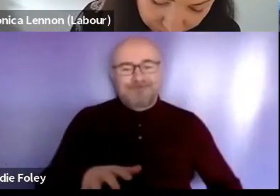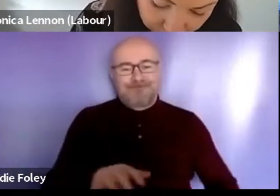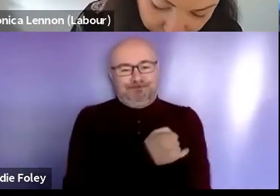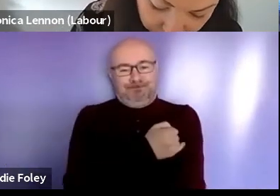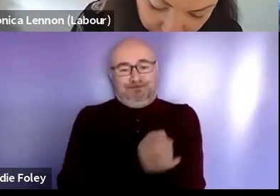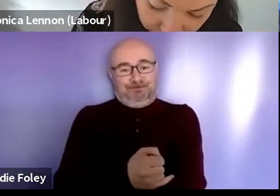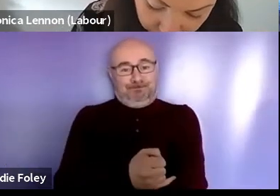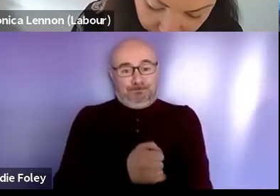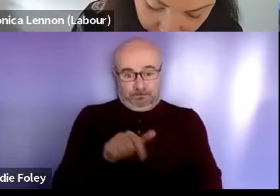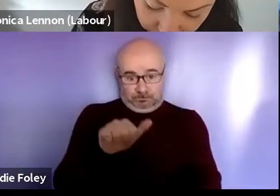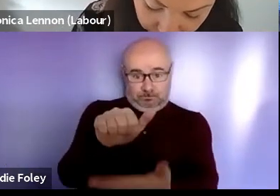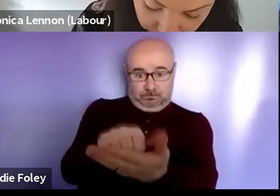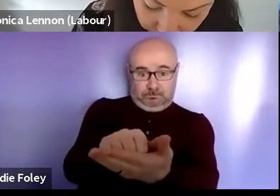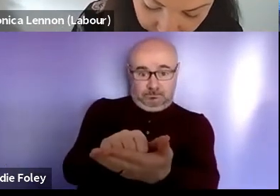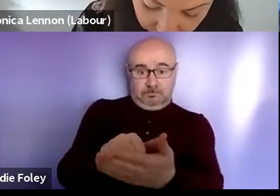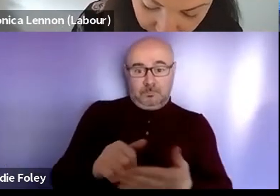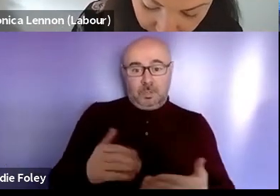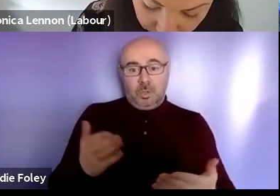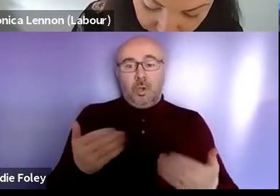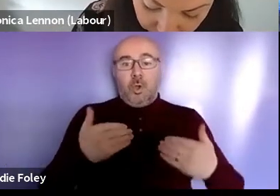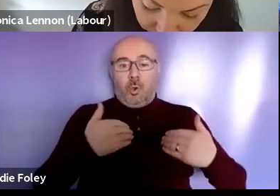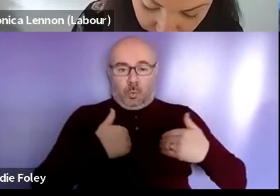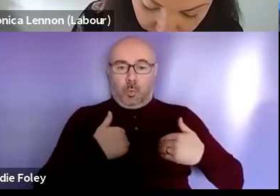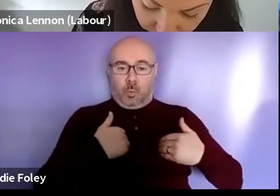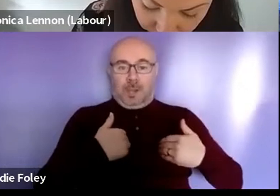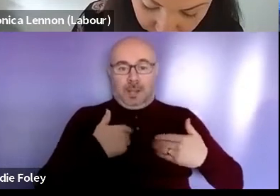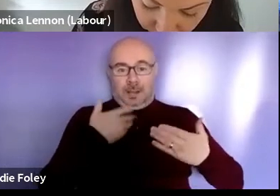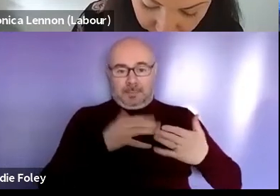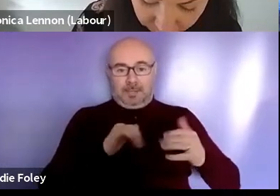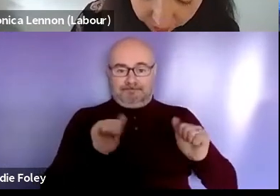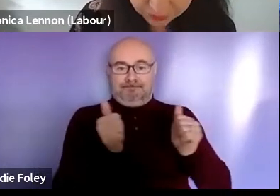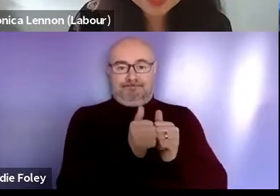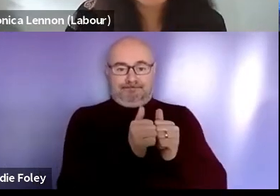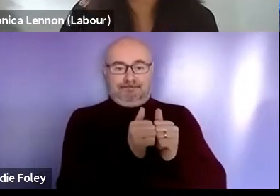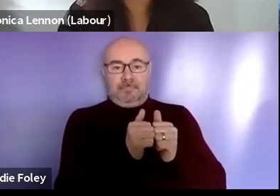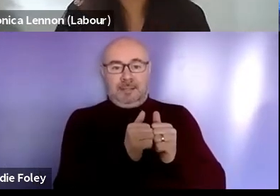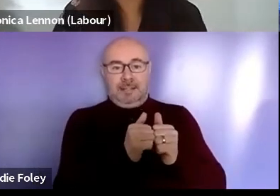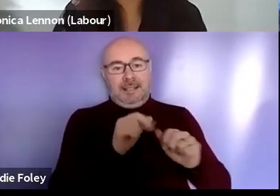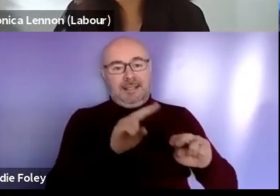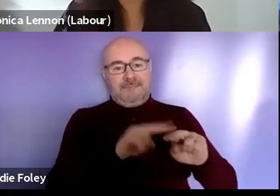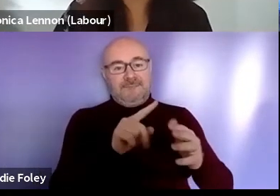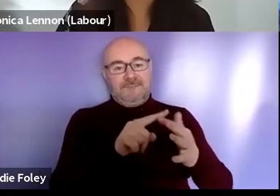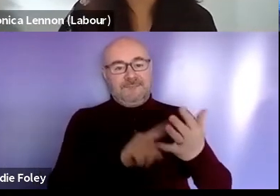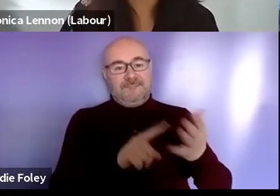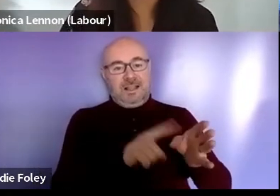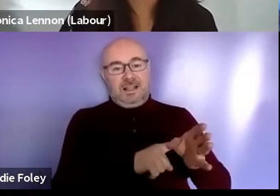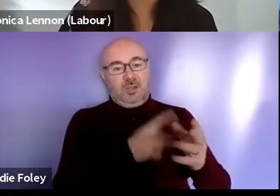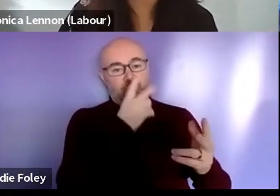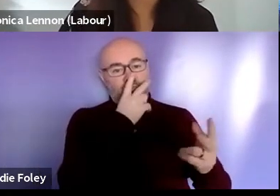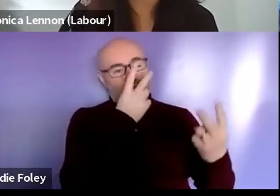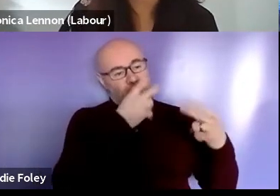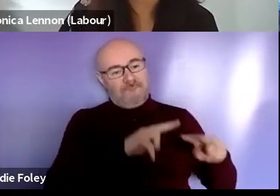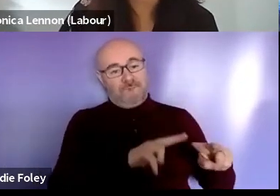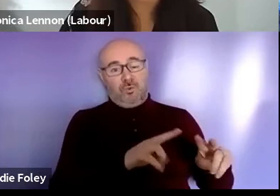it was the SNP who established the Feely review, so I think it's us who can deliver on it. Yeah, thank you very much,